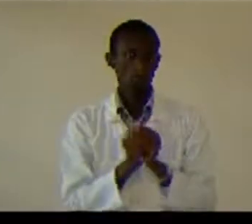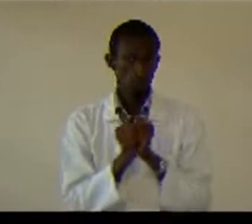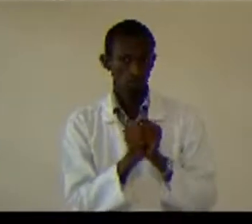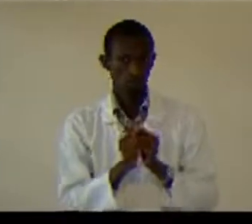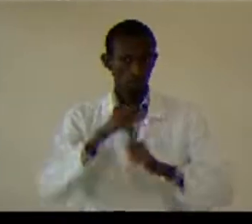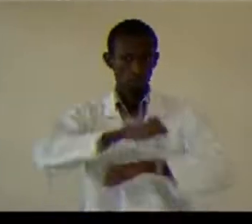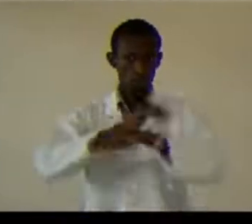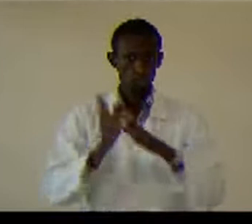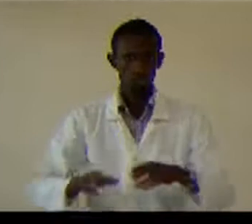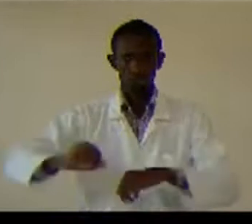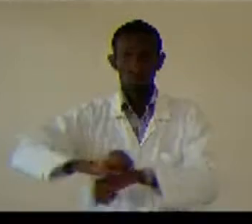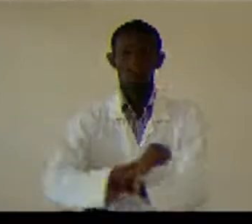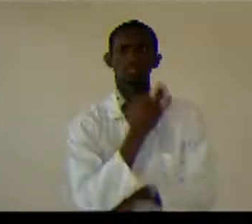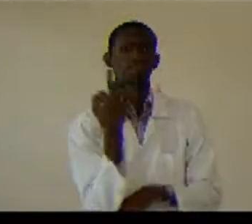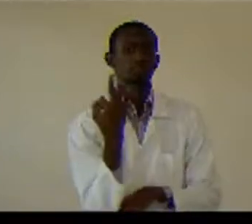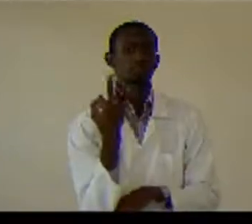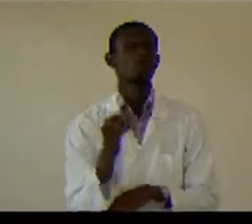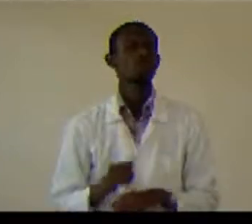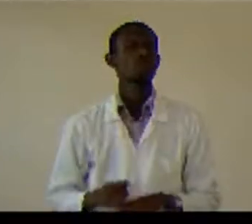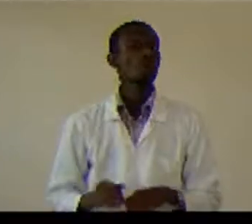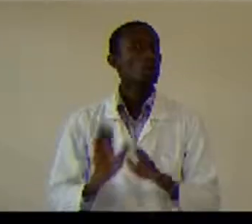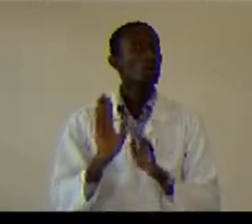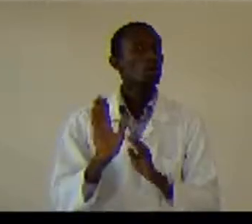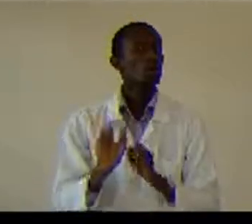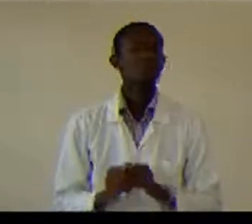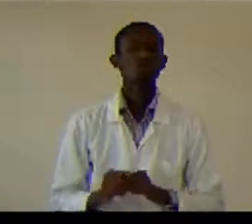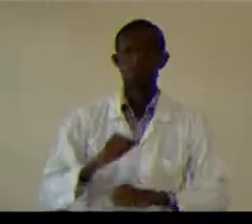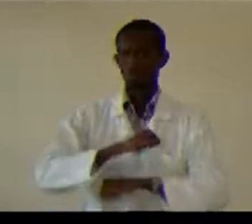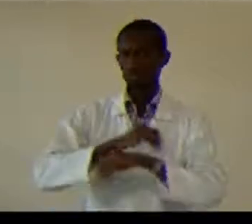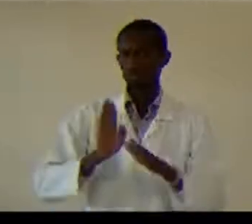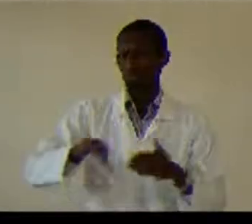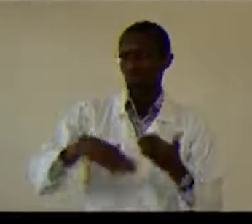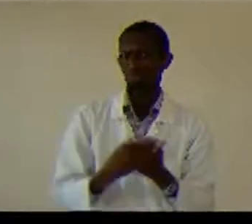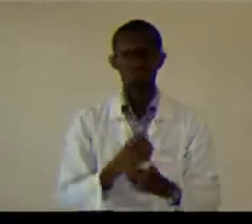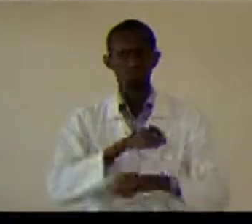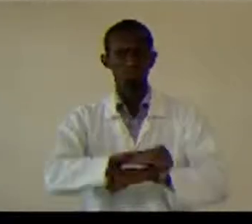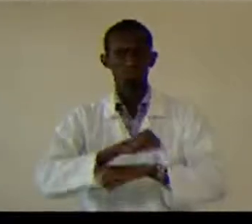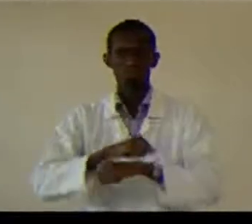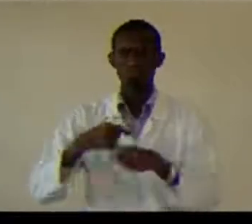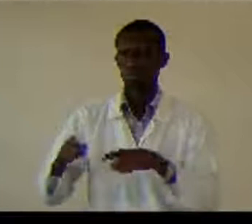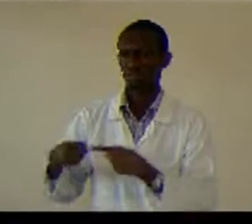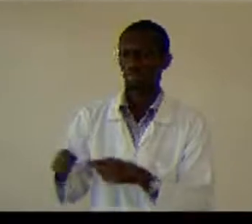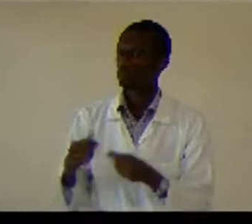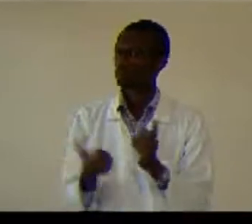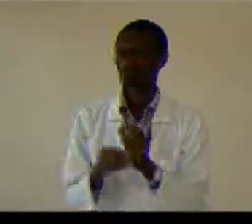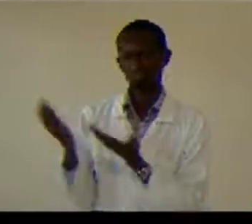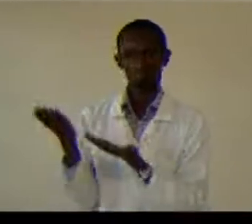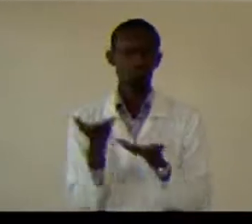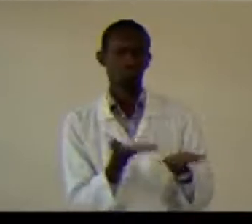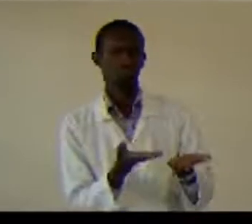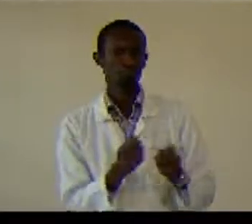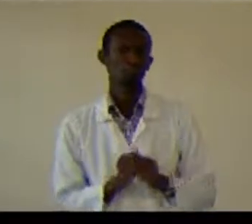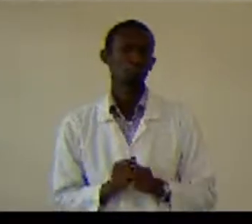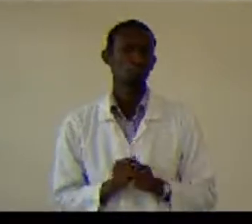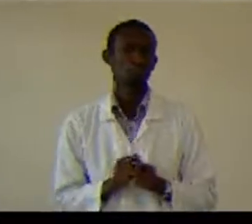Senior 3 and any other student who may want to join us to learn physics. Last time, if you